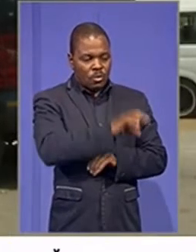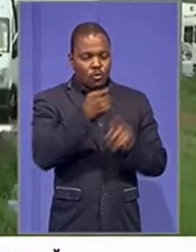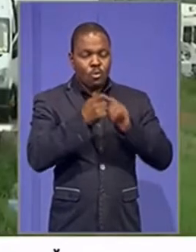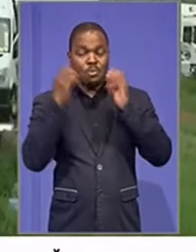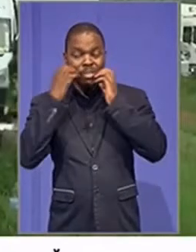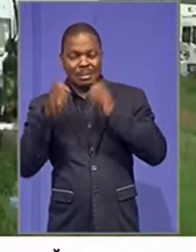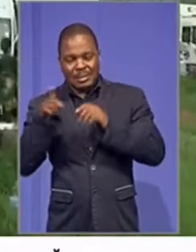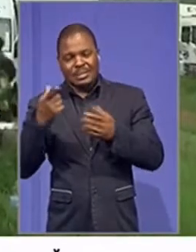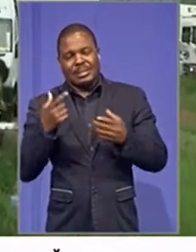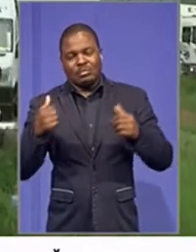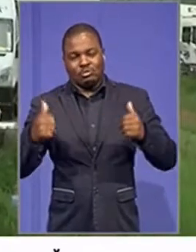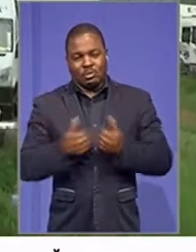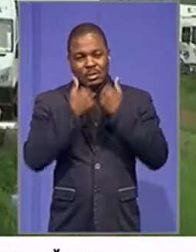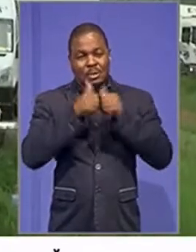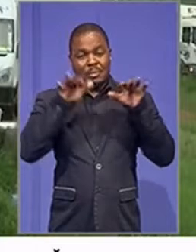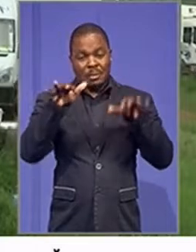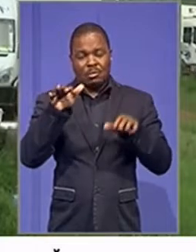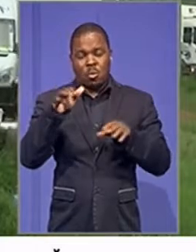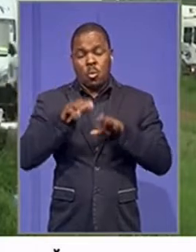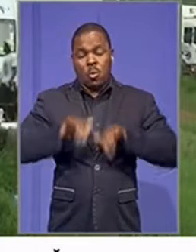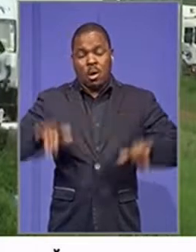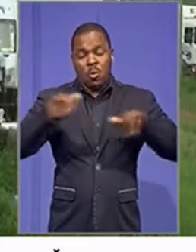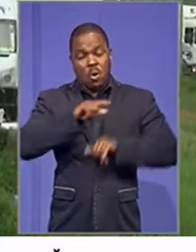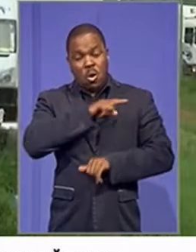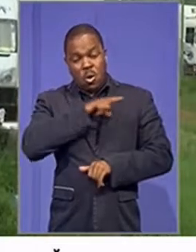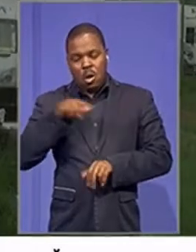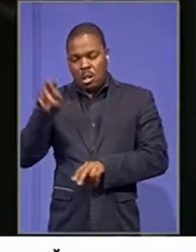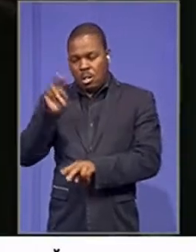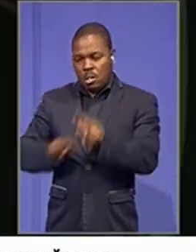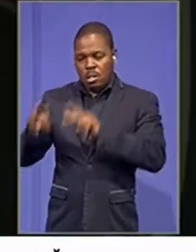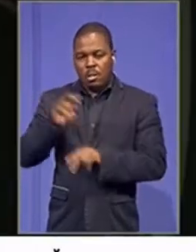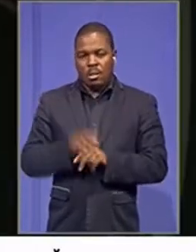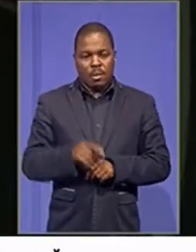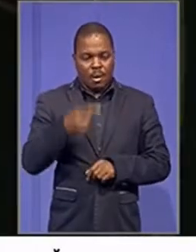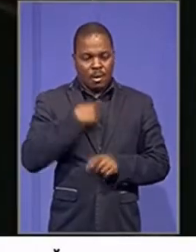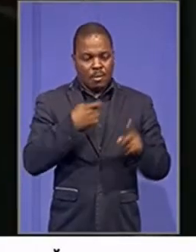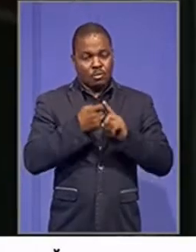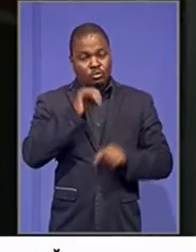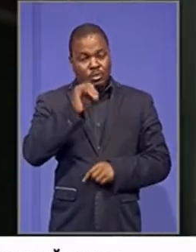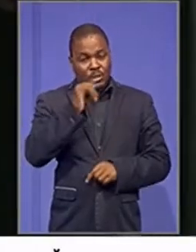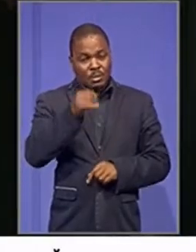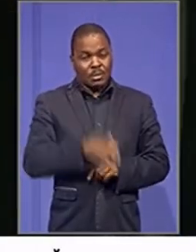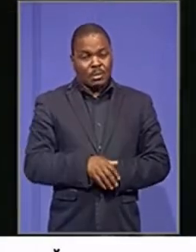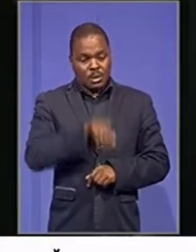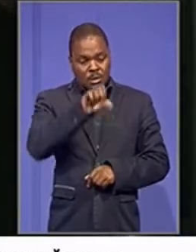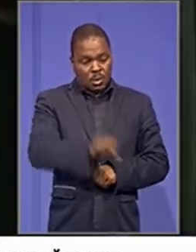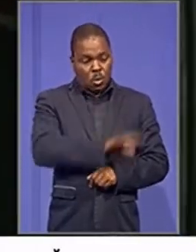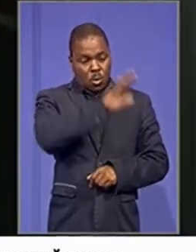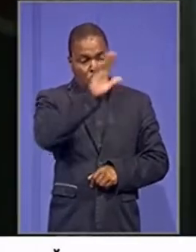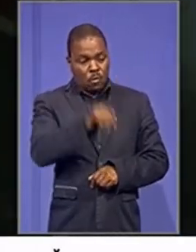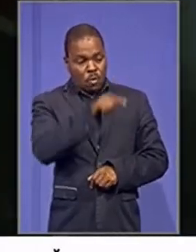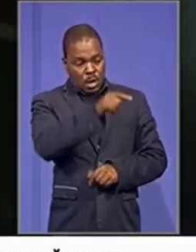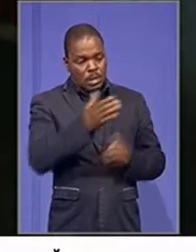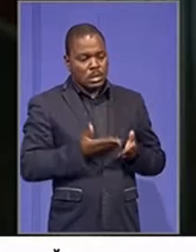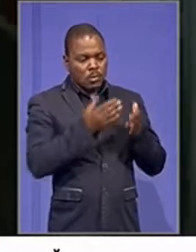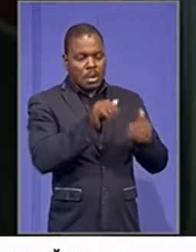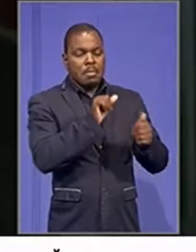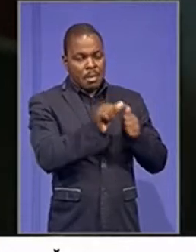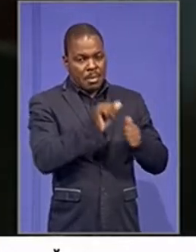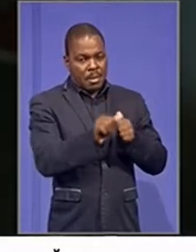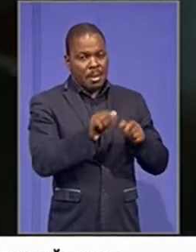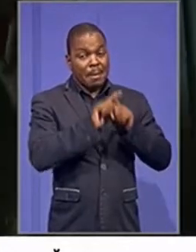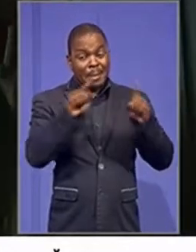ke go leta nako e telele gore ba lekolwe. From Johannesburg, and the service in the South African side is not bad, but as you can see,